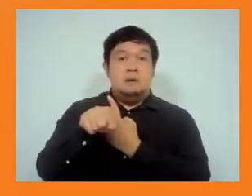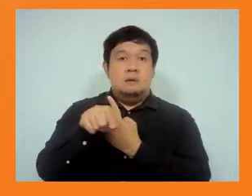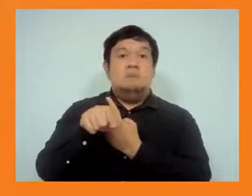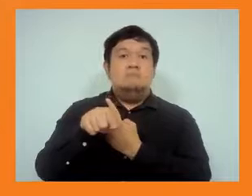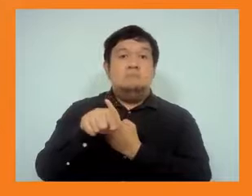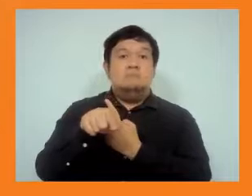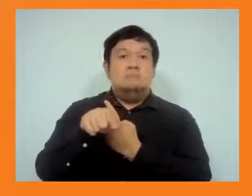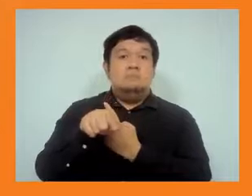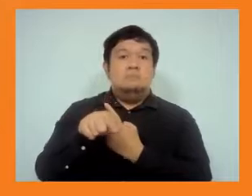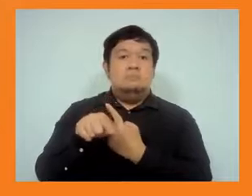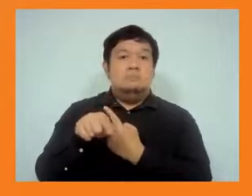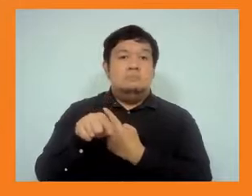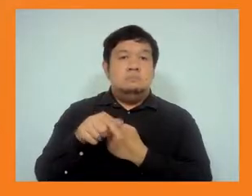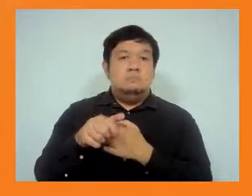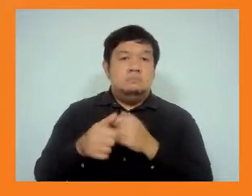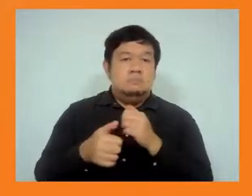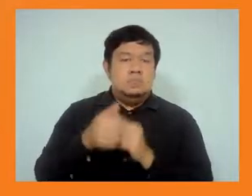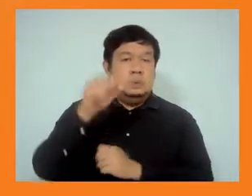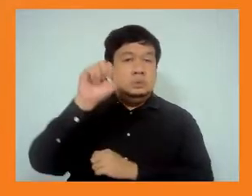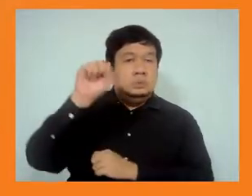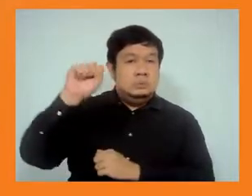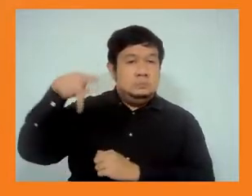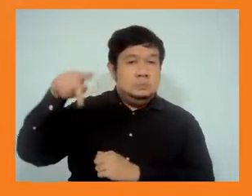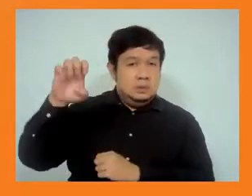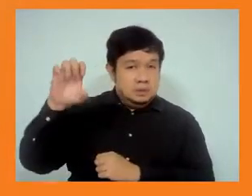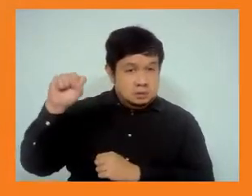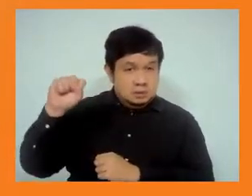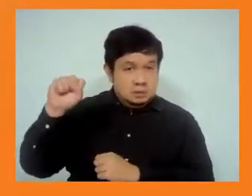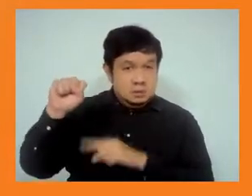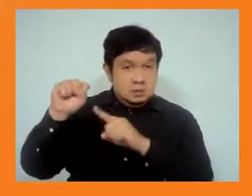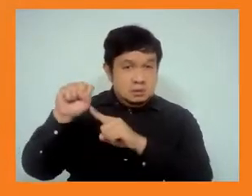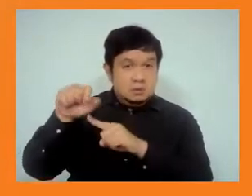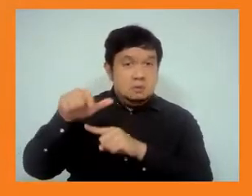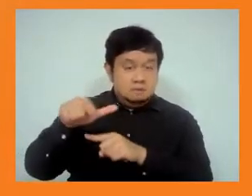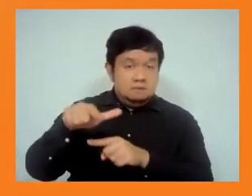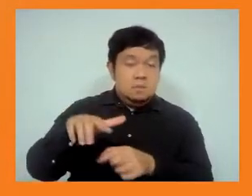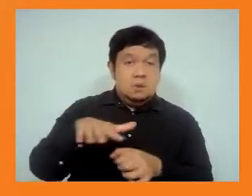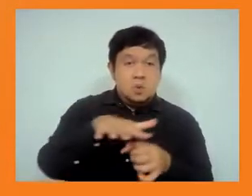the Churial Canal, one of the canals, the waterways,